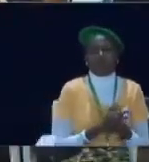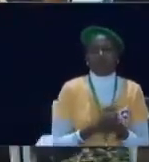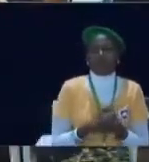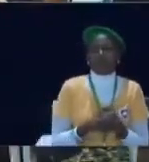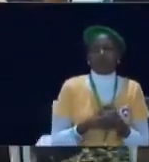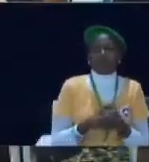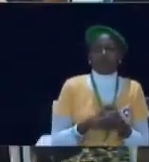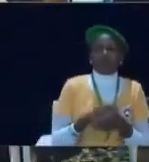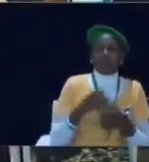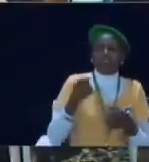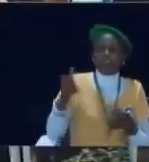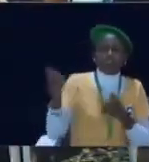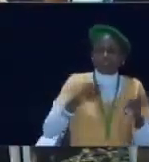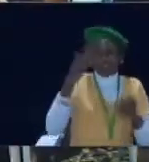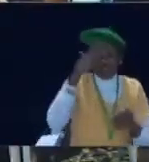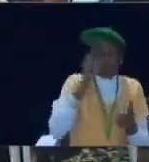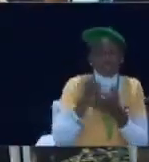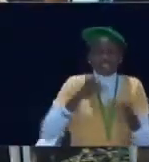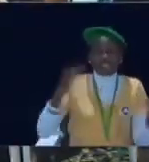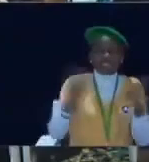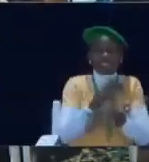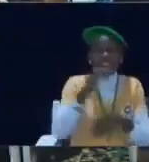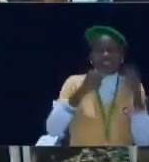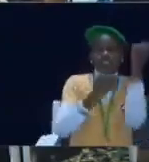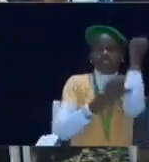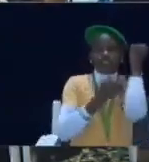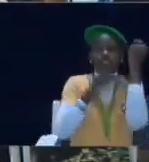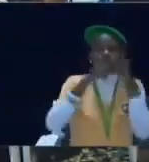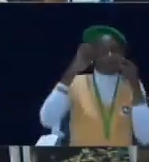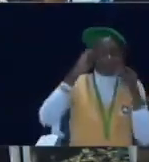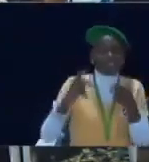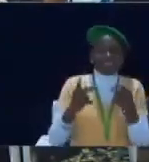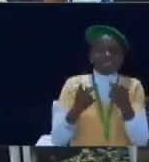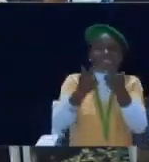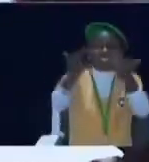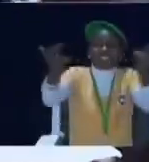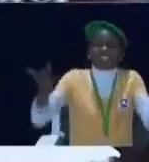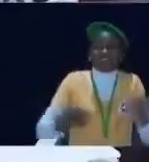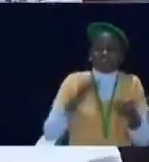Little do they know that they are taking Joseph to his destination.